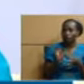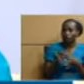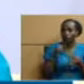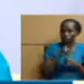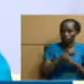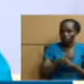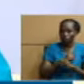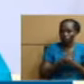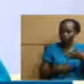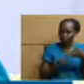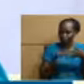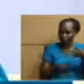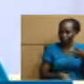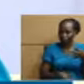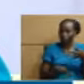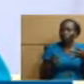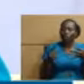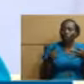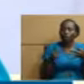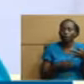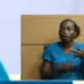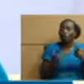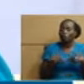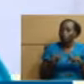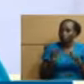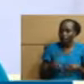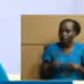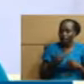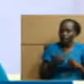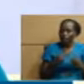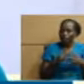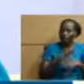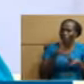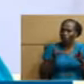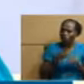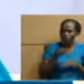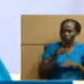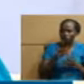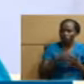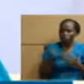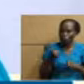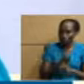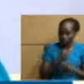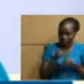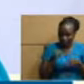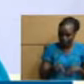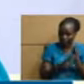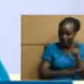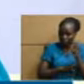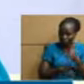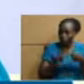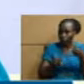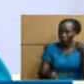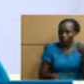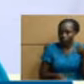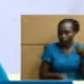is concerned, we need to look at the whole framework of social protection in this country. One, we have to